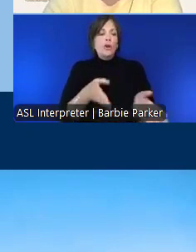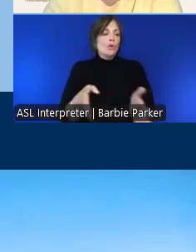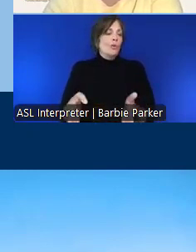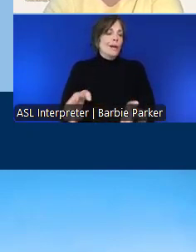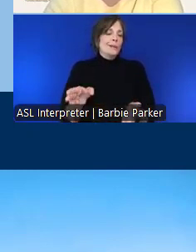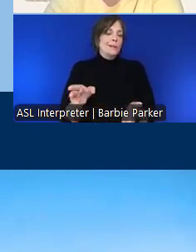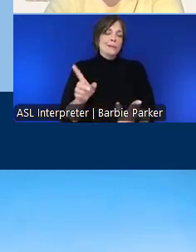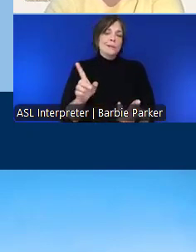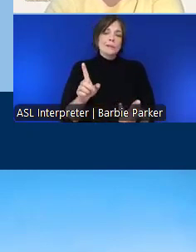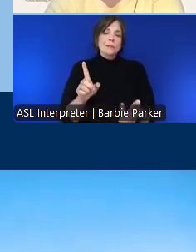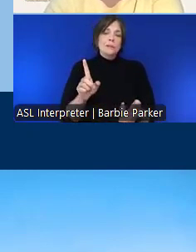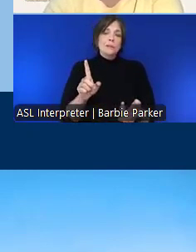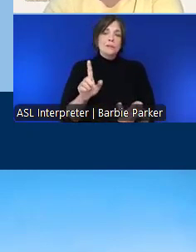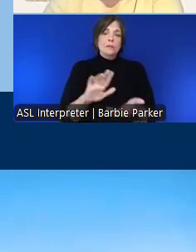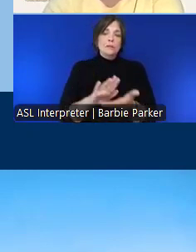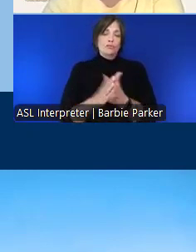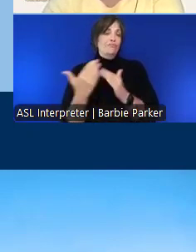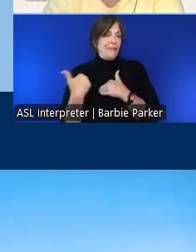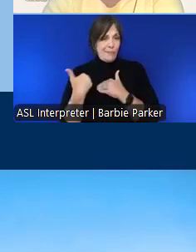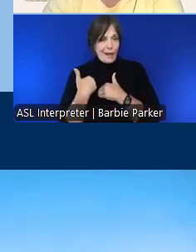of maybe of accountability.